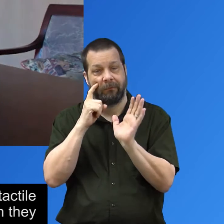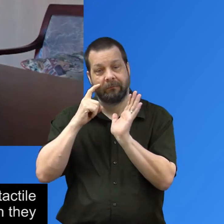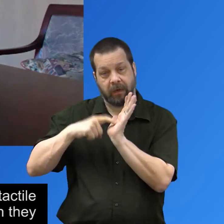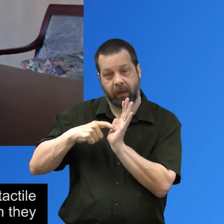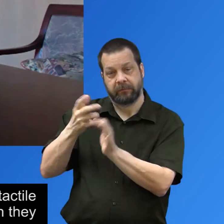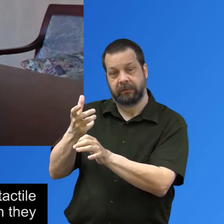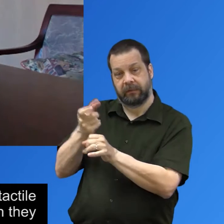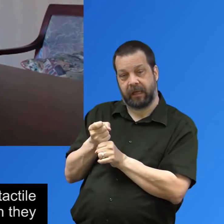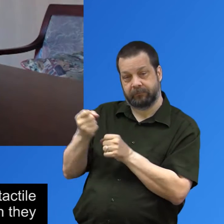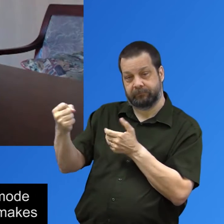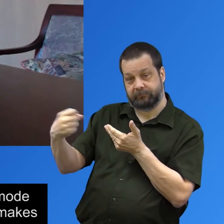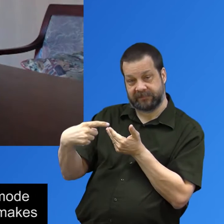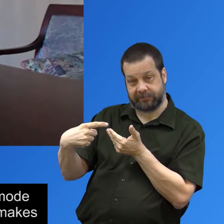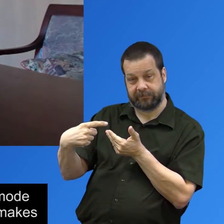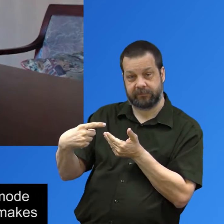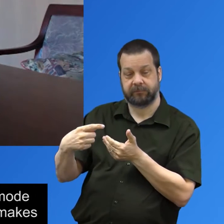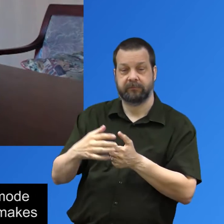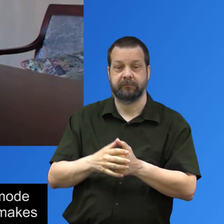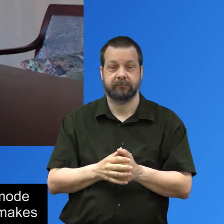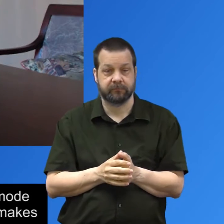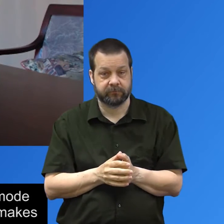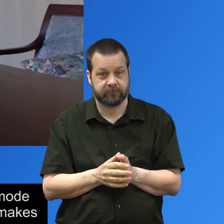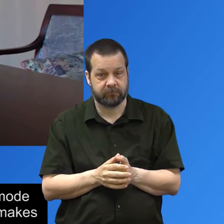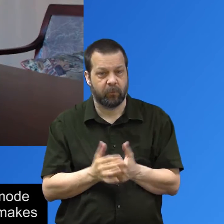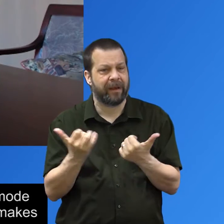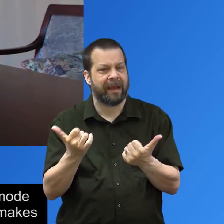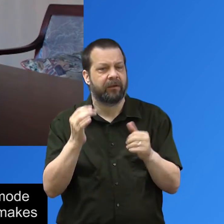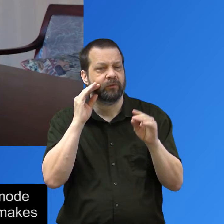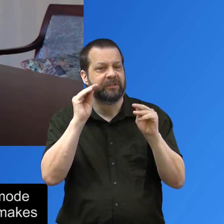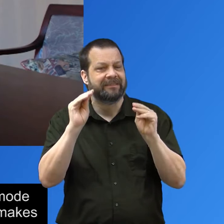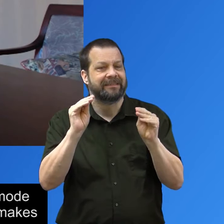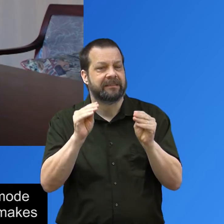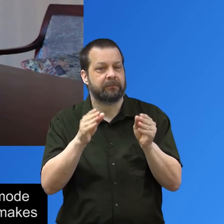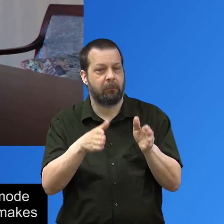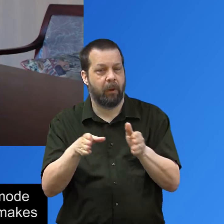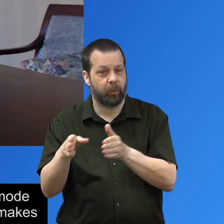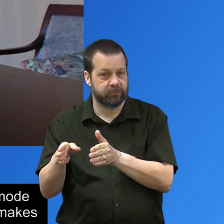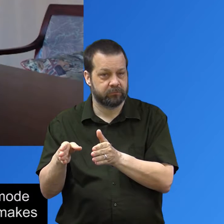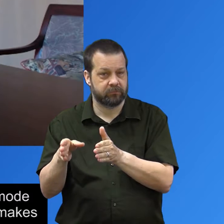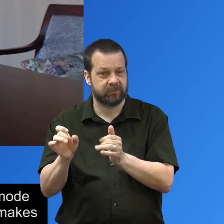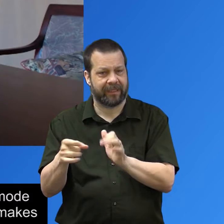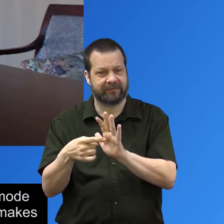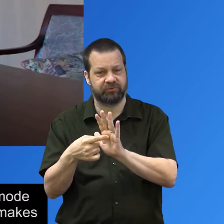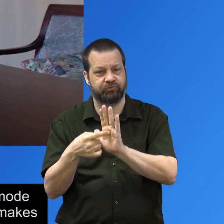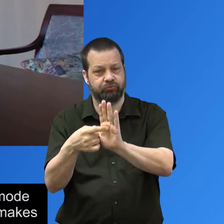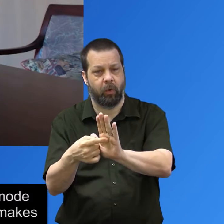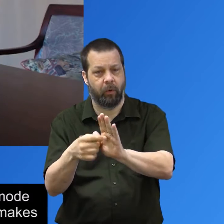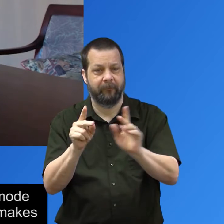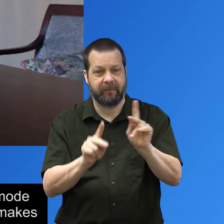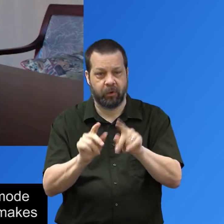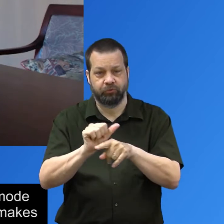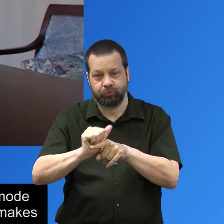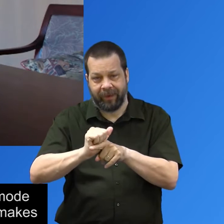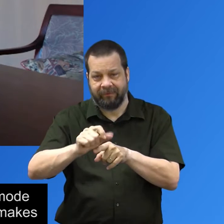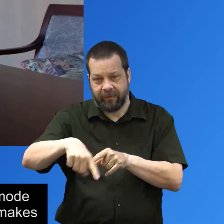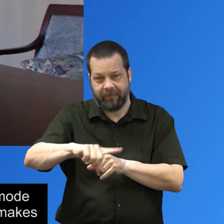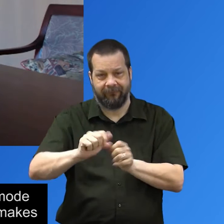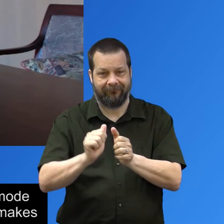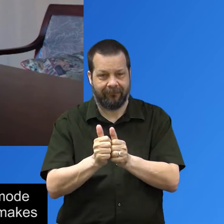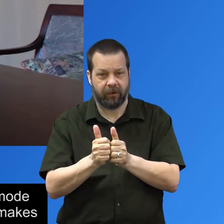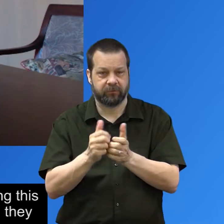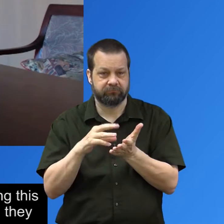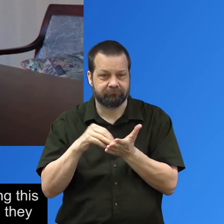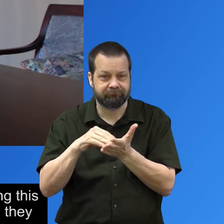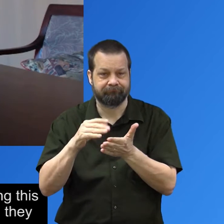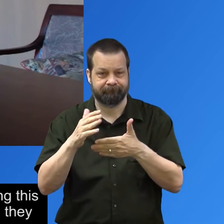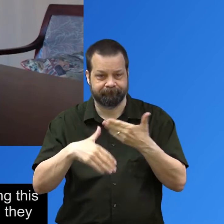to acknowledge signals when they notice them. Presently, the device is in an orientation mode, which allows us to demonstrate the signals the